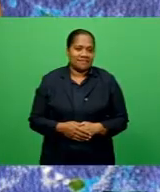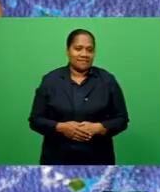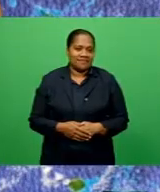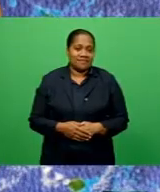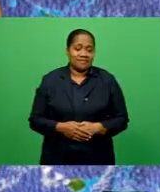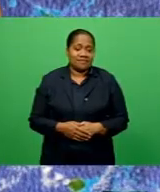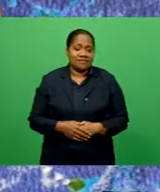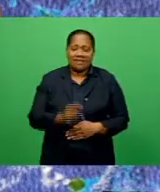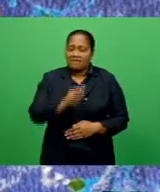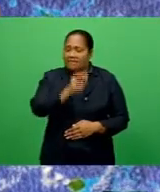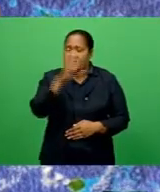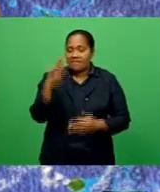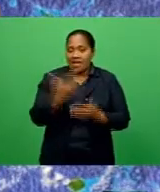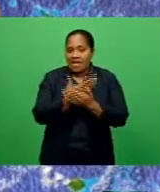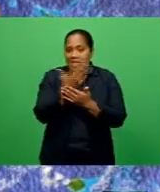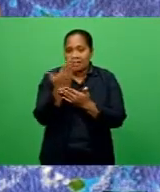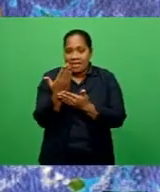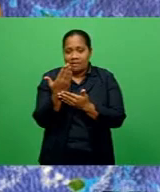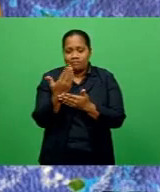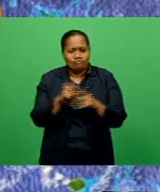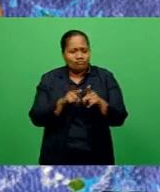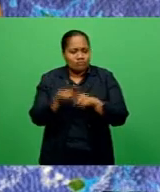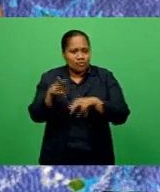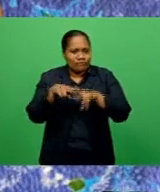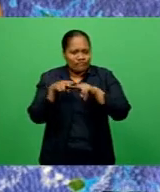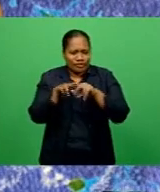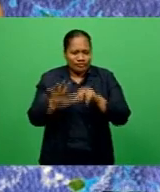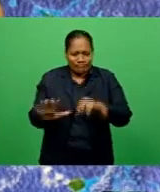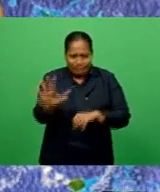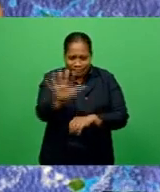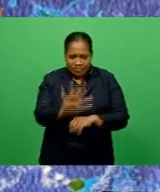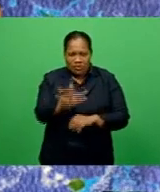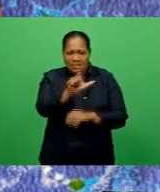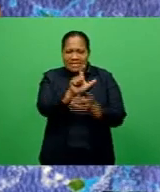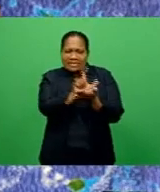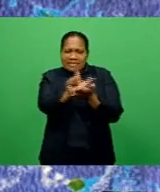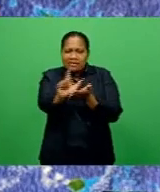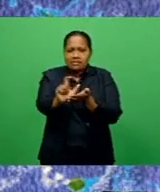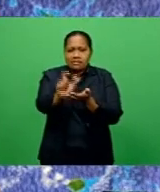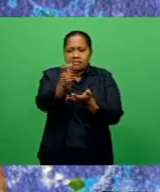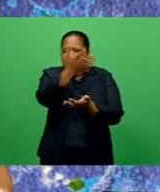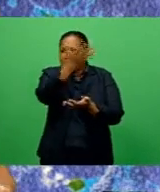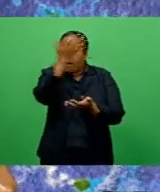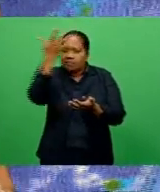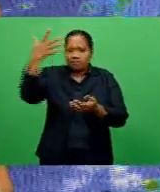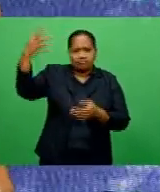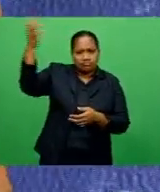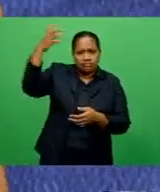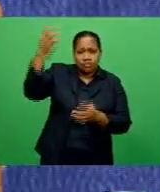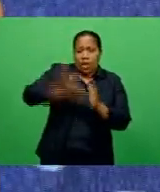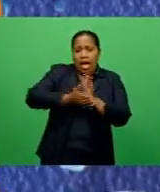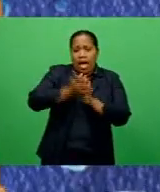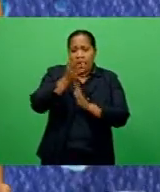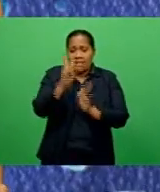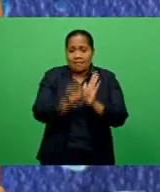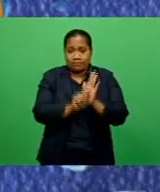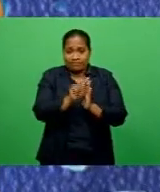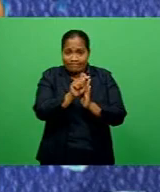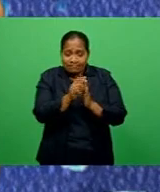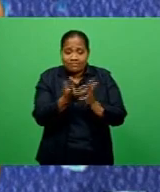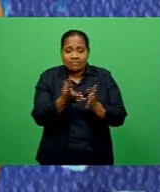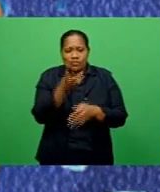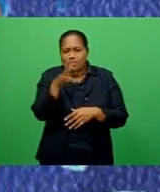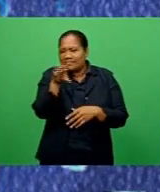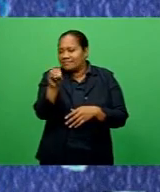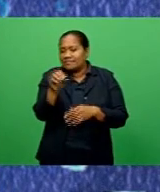It was a fine day across most of Fiji with generally clear skies and sunshine along with high temperatures around 30s. The west